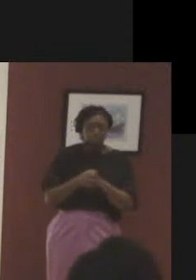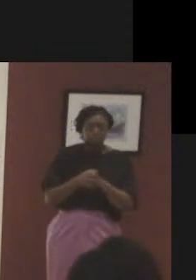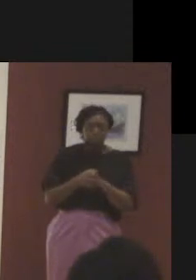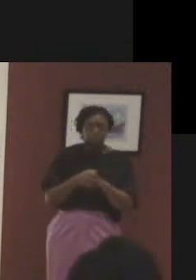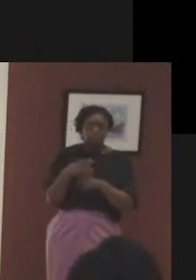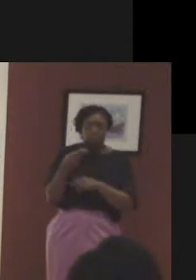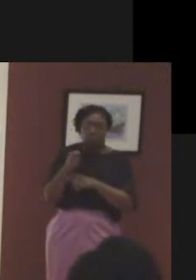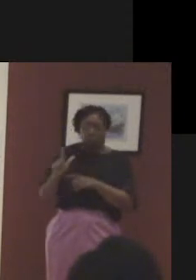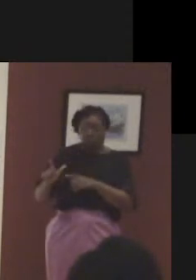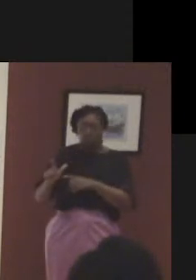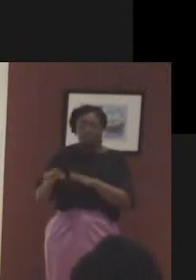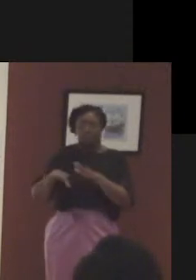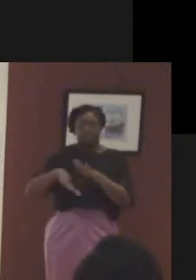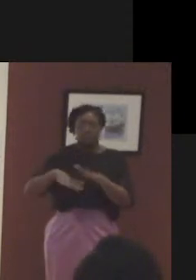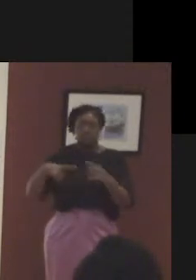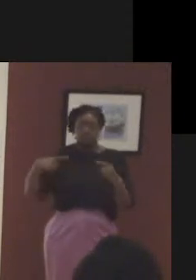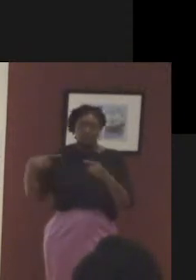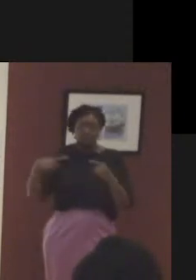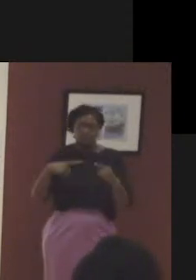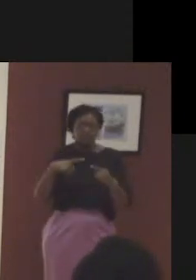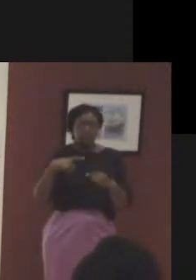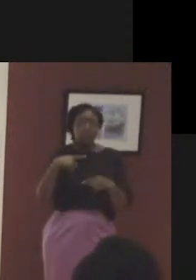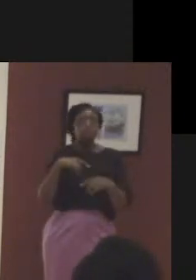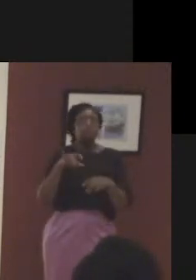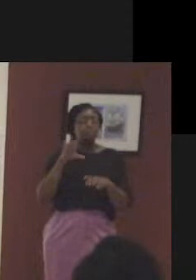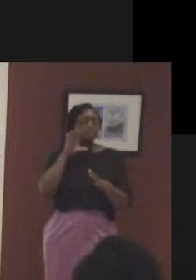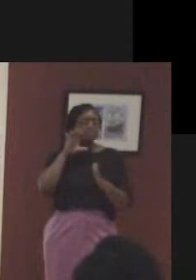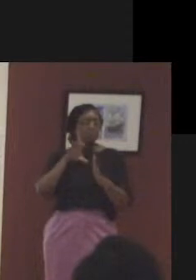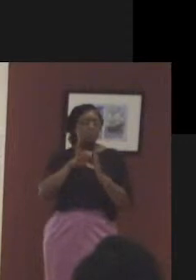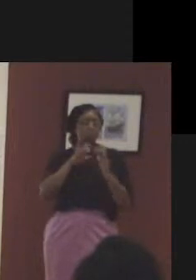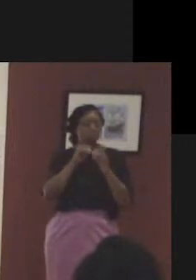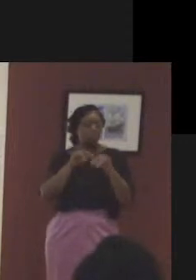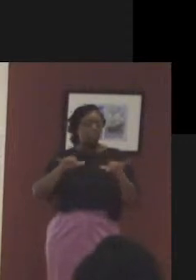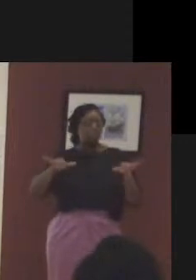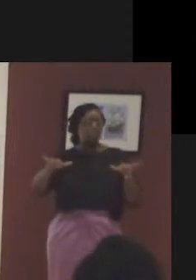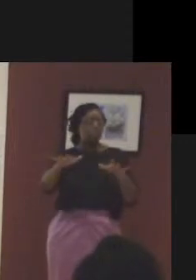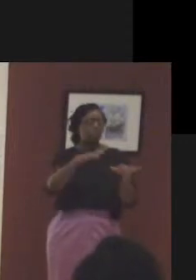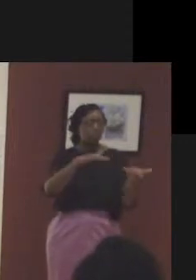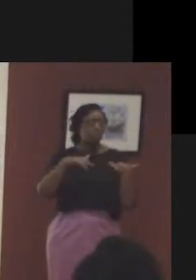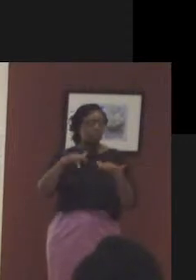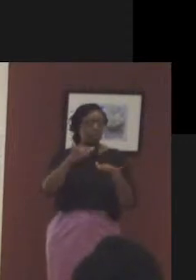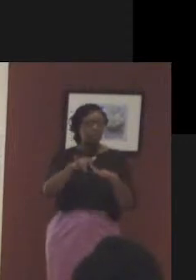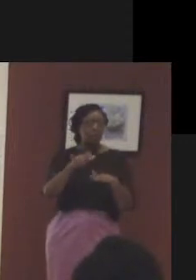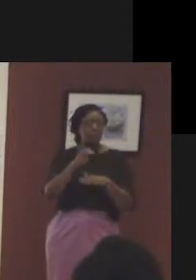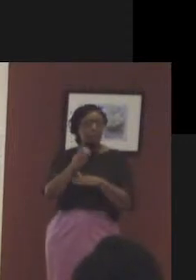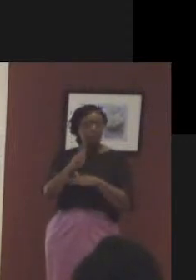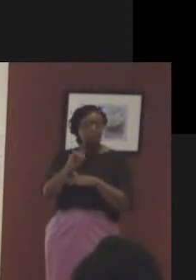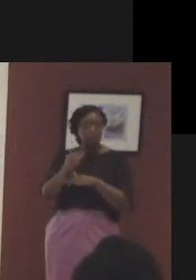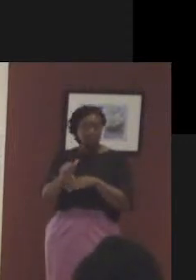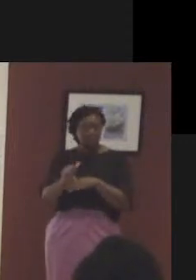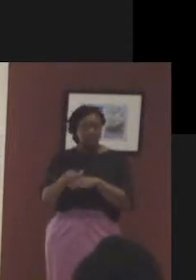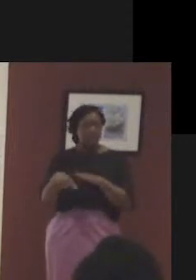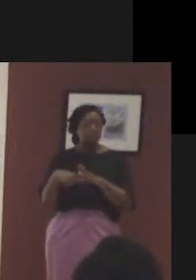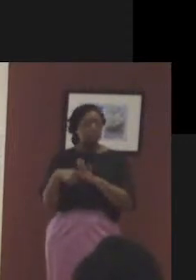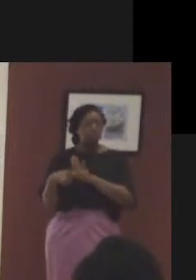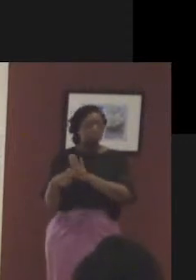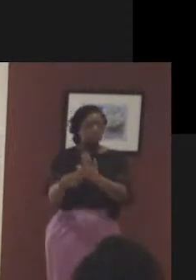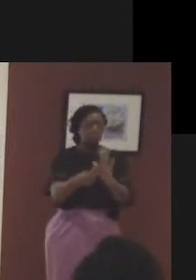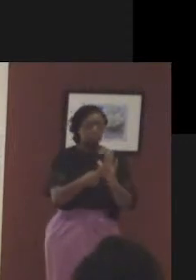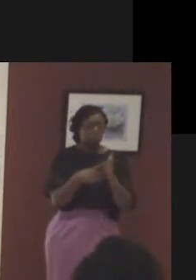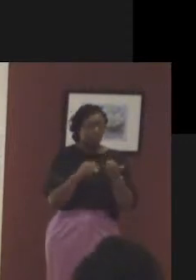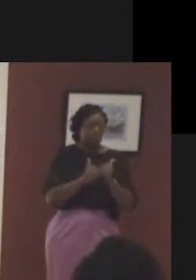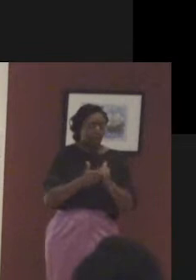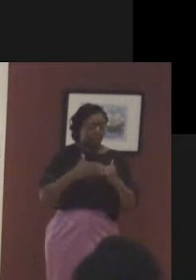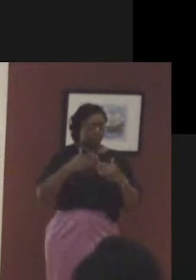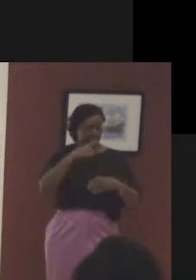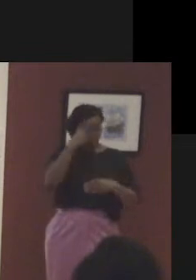Hall's basically arguing here that images that circulate in the media illustrate the ways that the ways in which Black